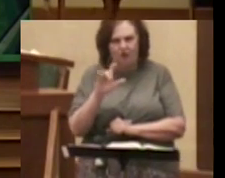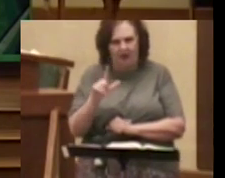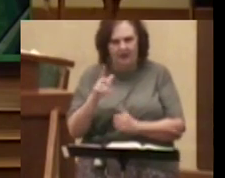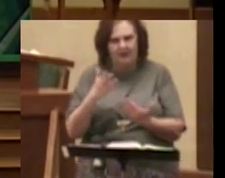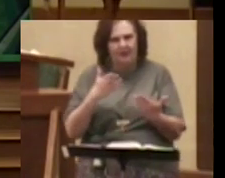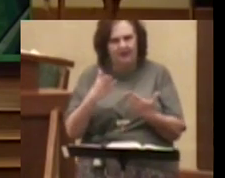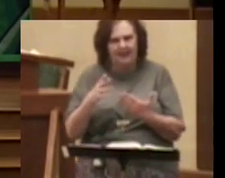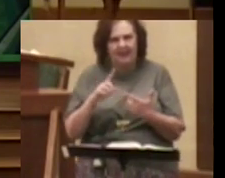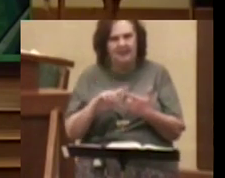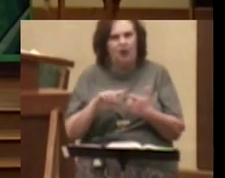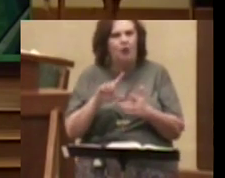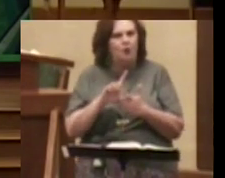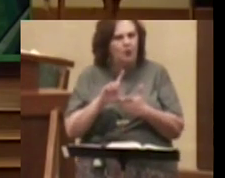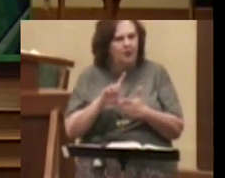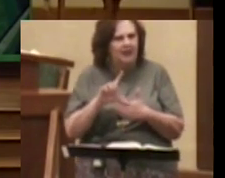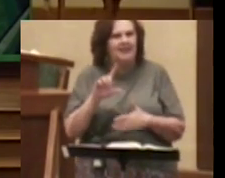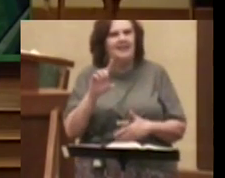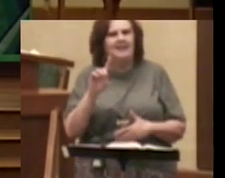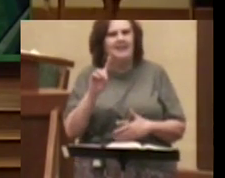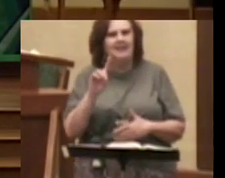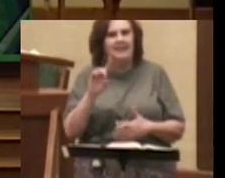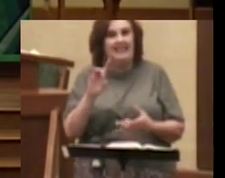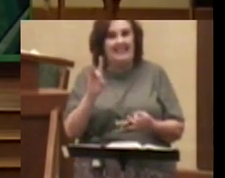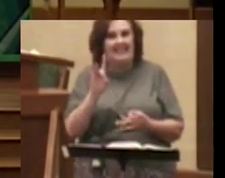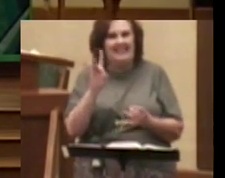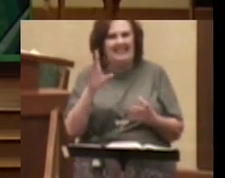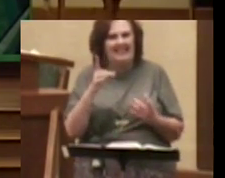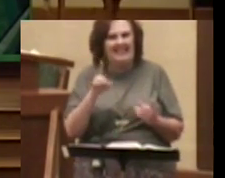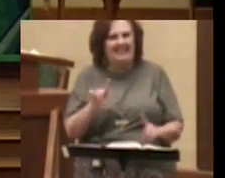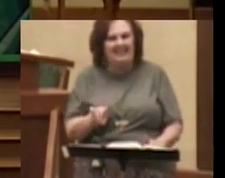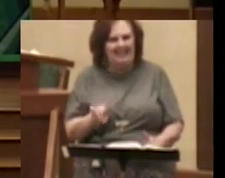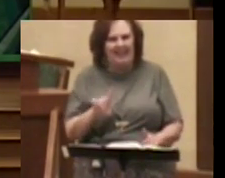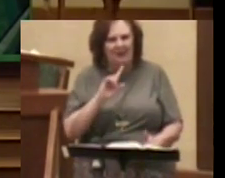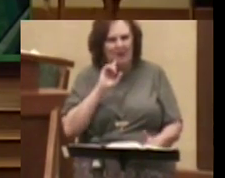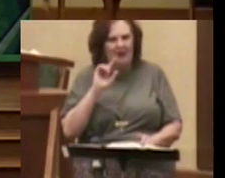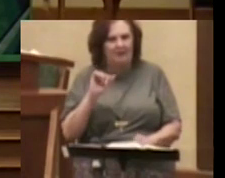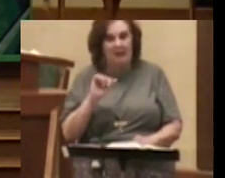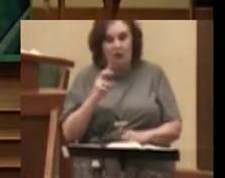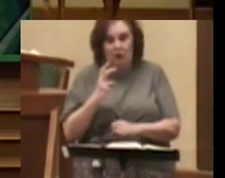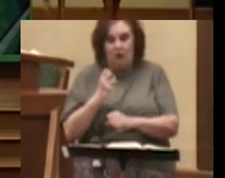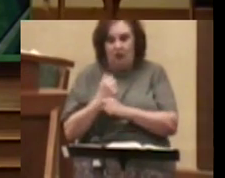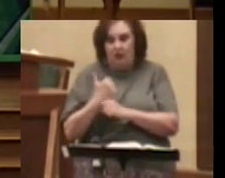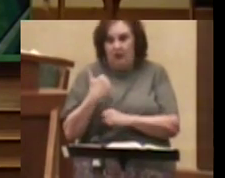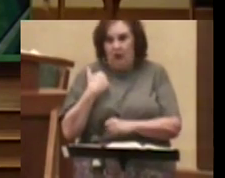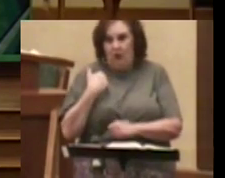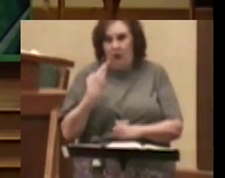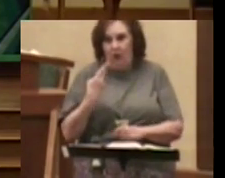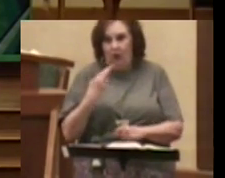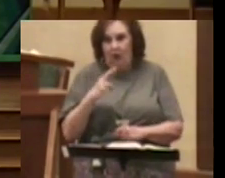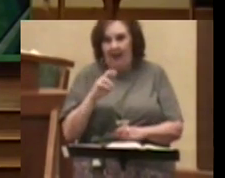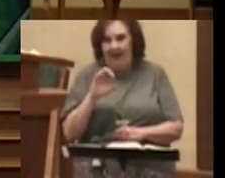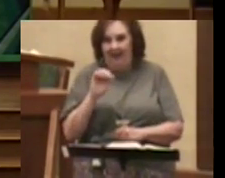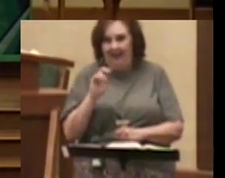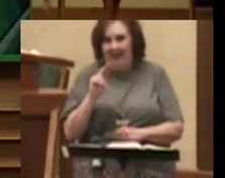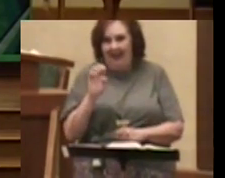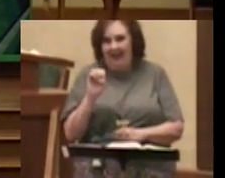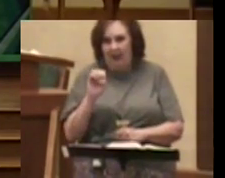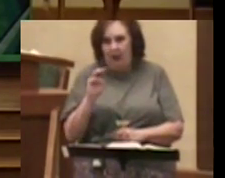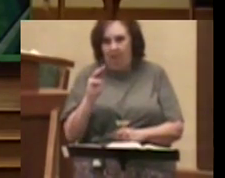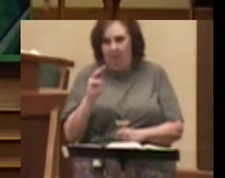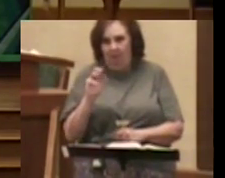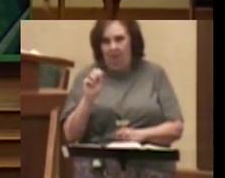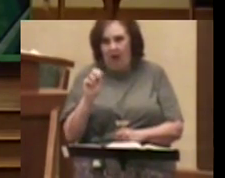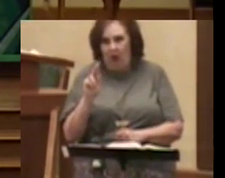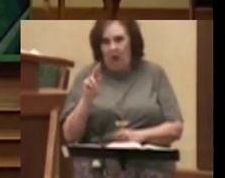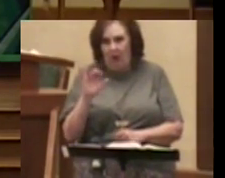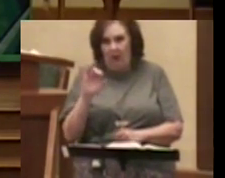Response. Now, the Hurricane Maria that hit just 2 years ago continues to wreak havoc on the people who